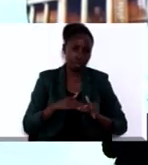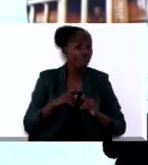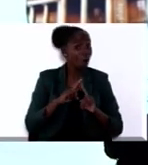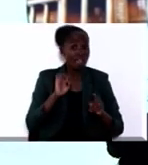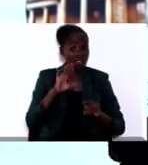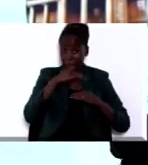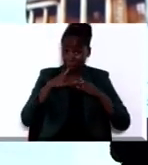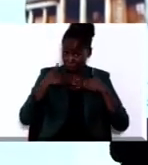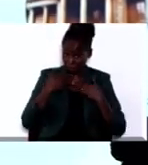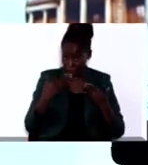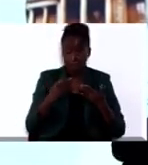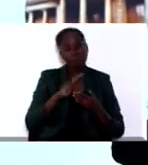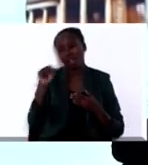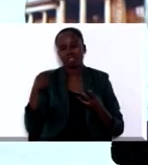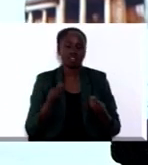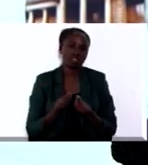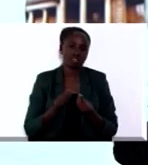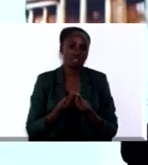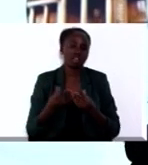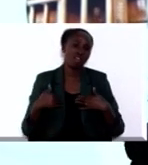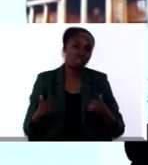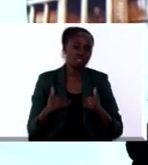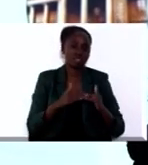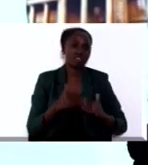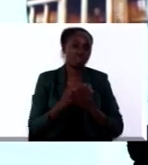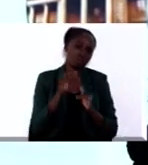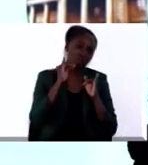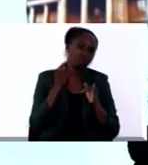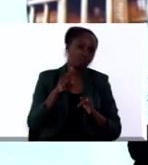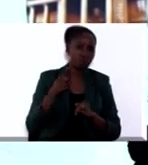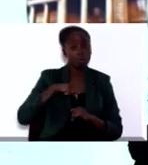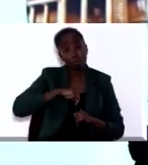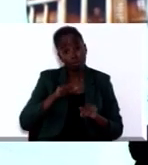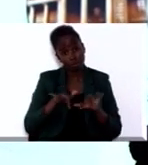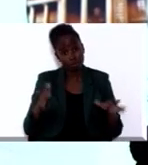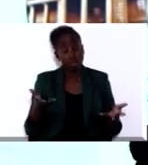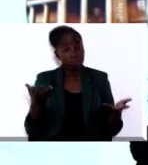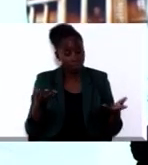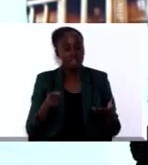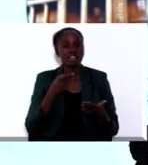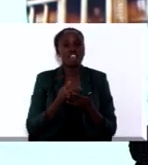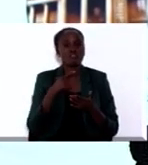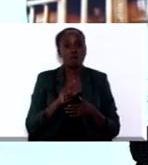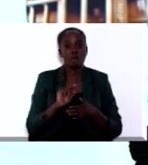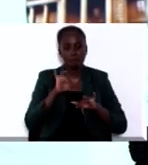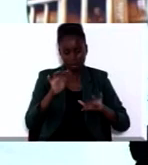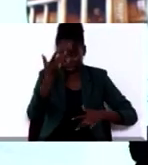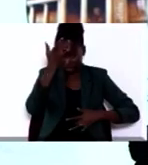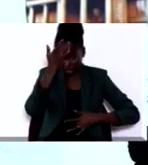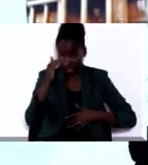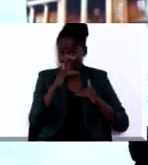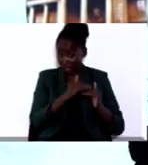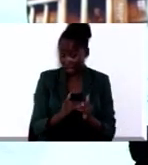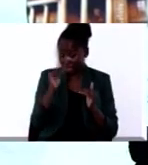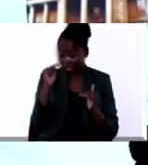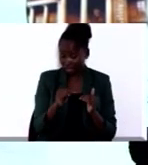things. The health care will still be bad for our people. So in order to improve patient care, we are implementing what